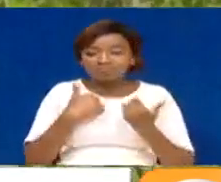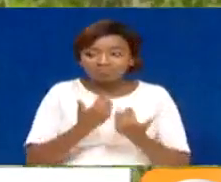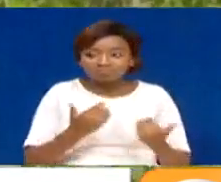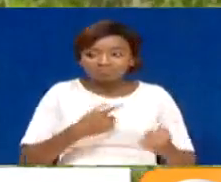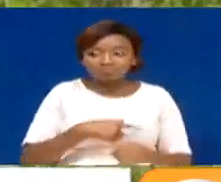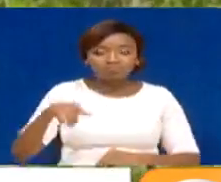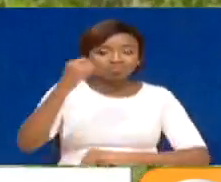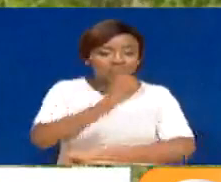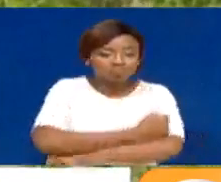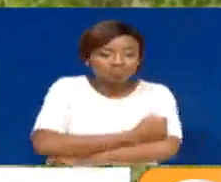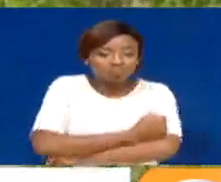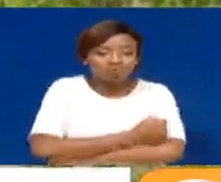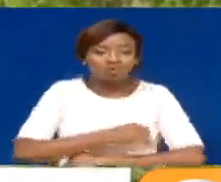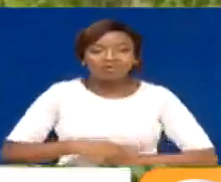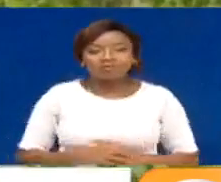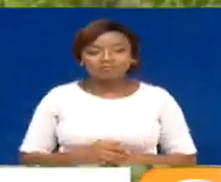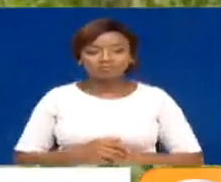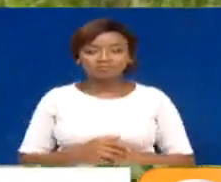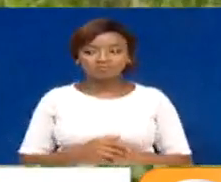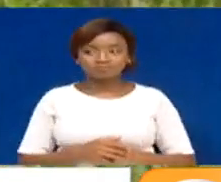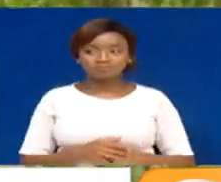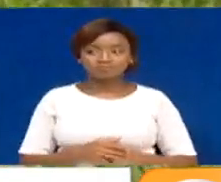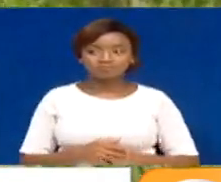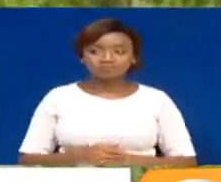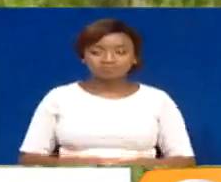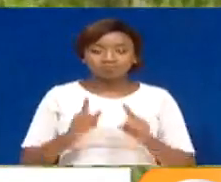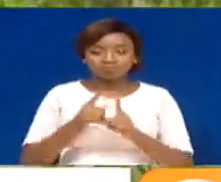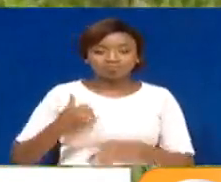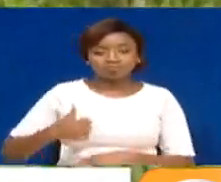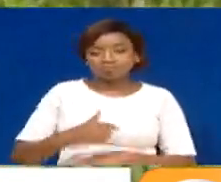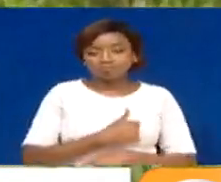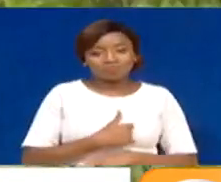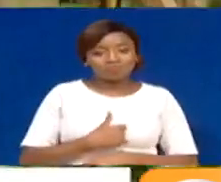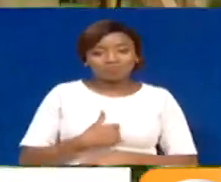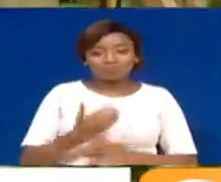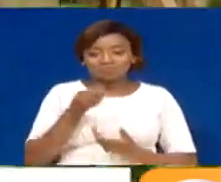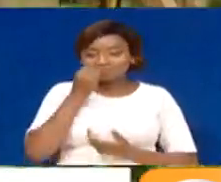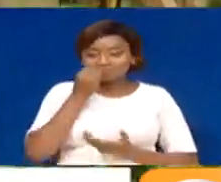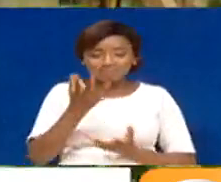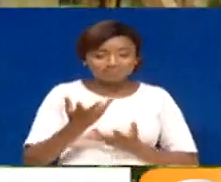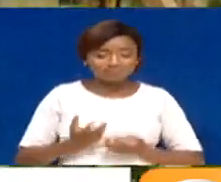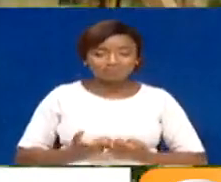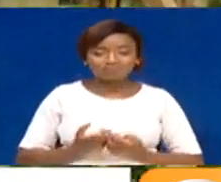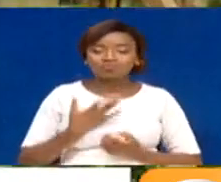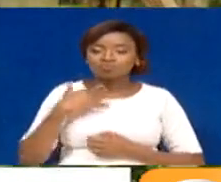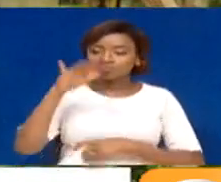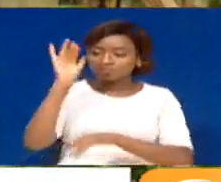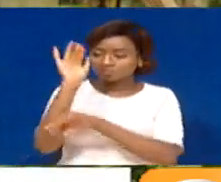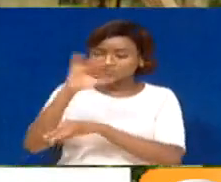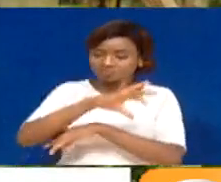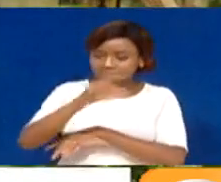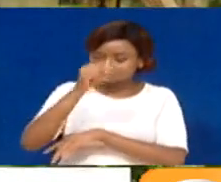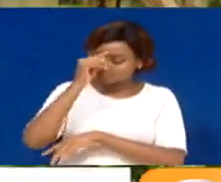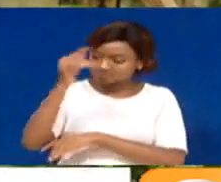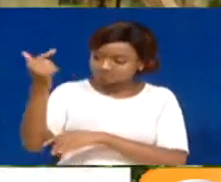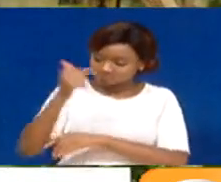na tunategemea kuhusu haya mahindi. Pia sisi wenyewe tunakula. We can only request the county government to come